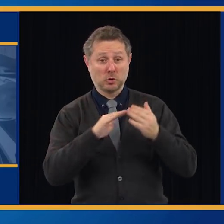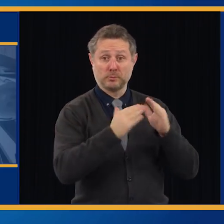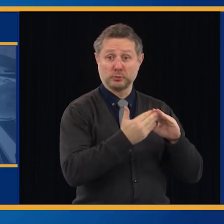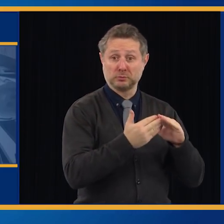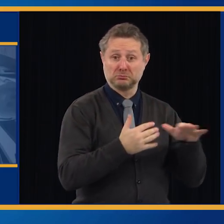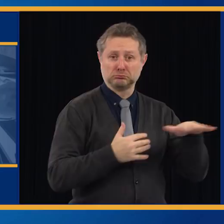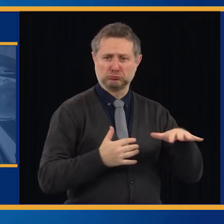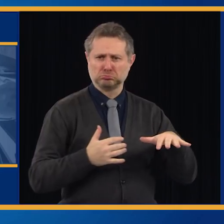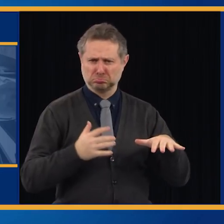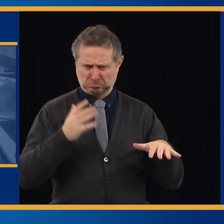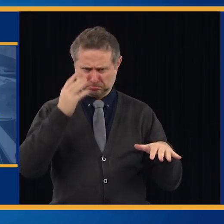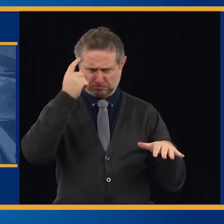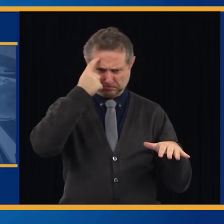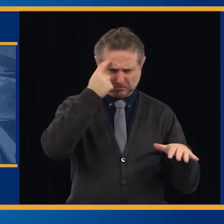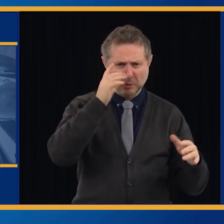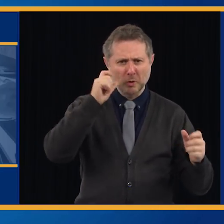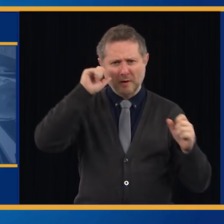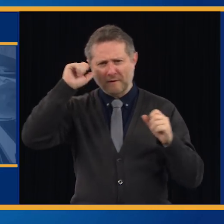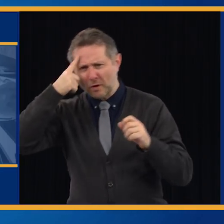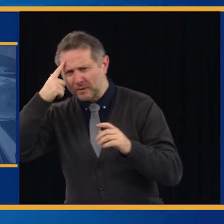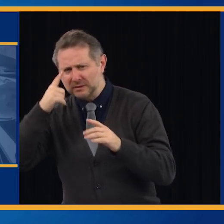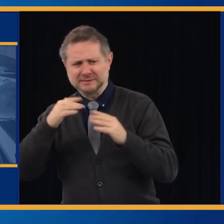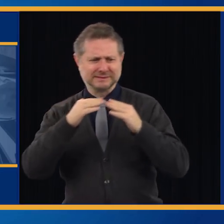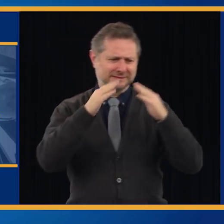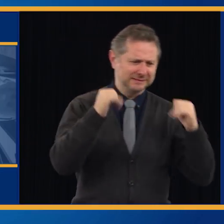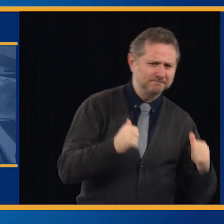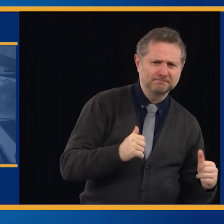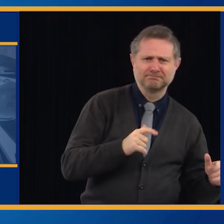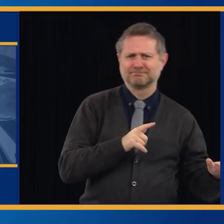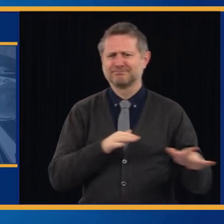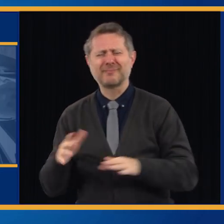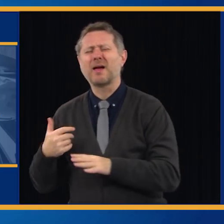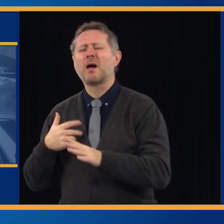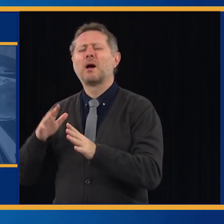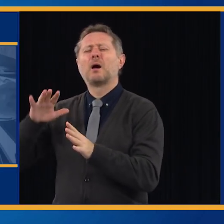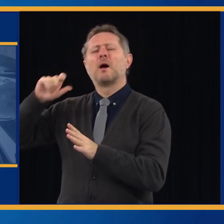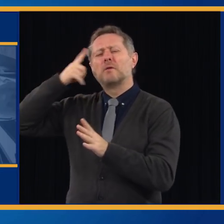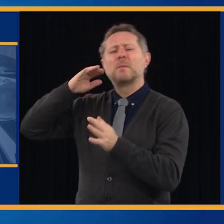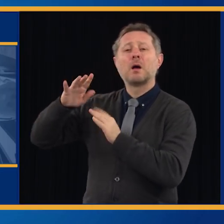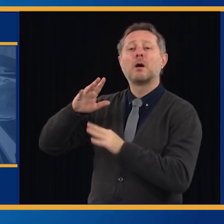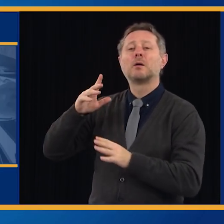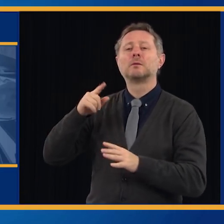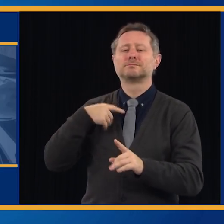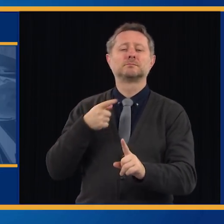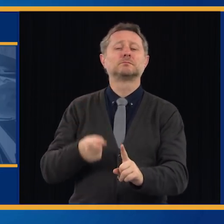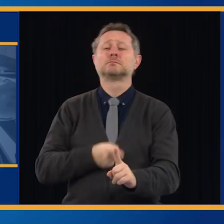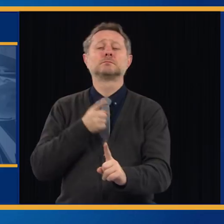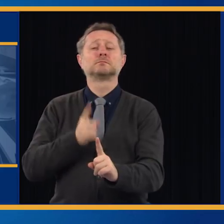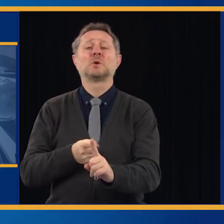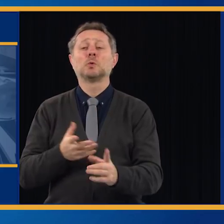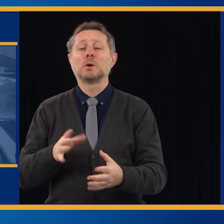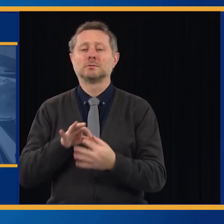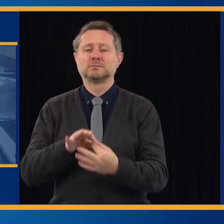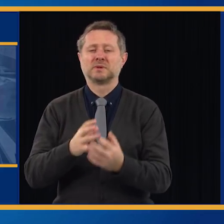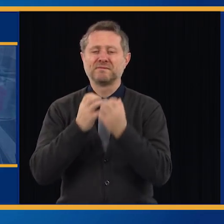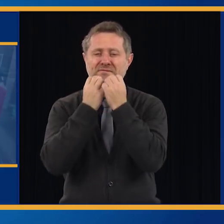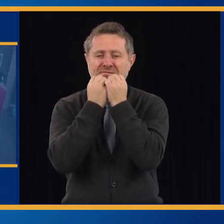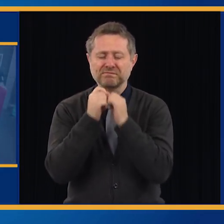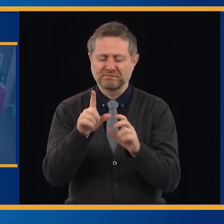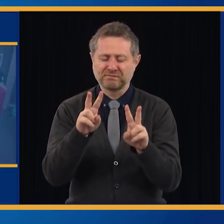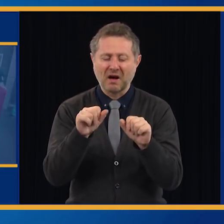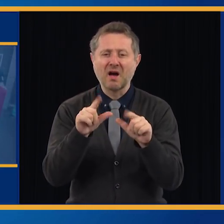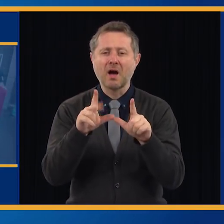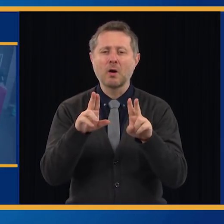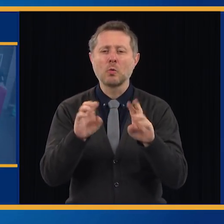systems. But even more, we are about values. What makes us who we are our